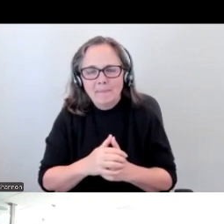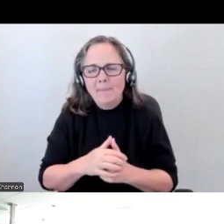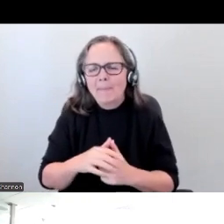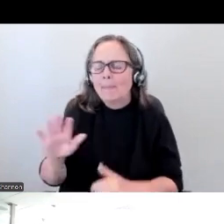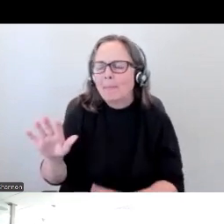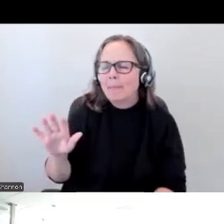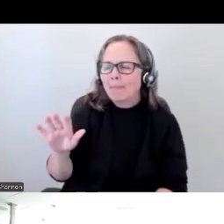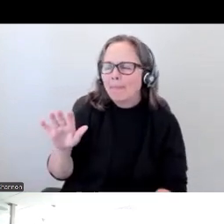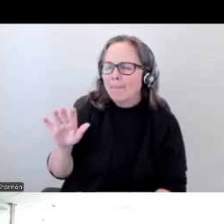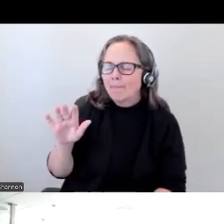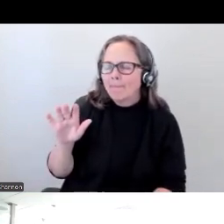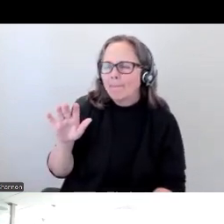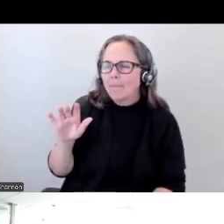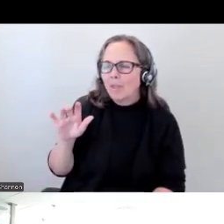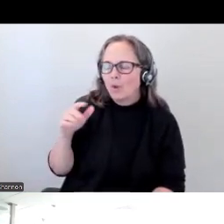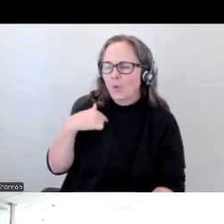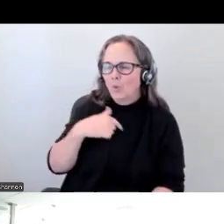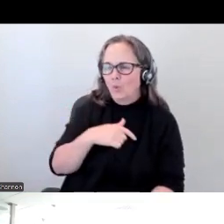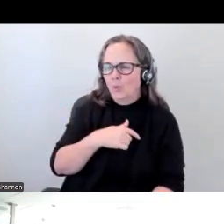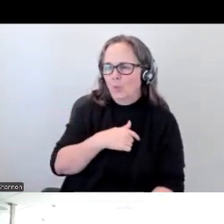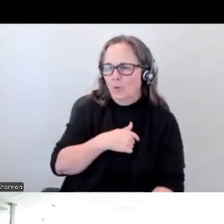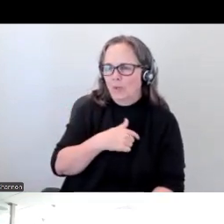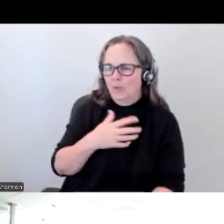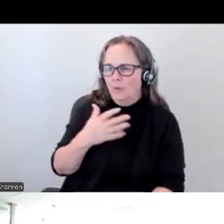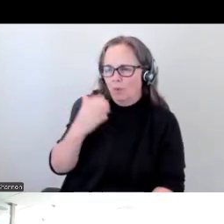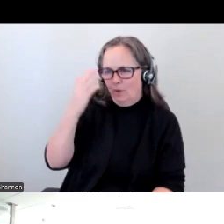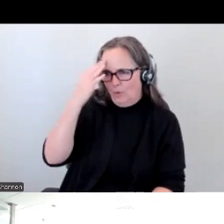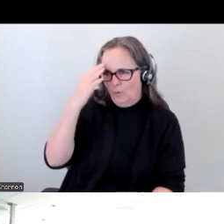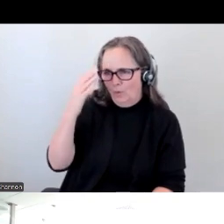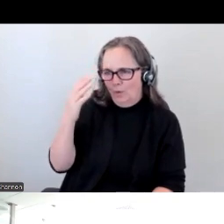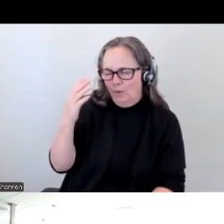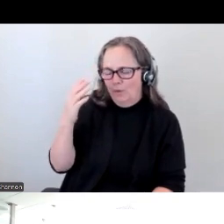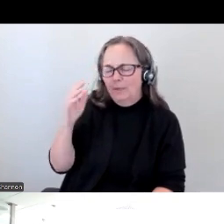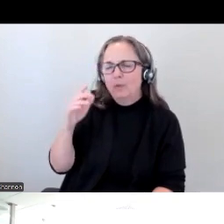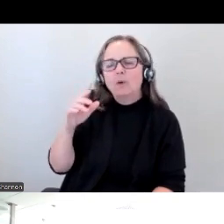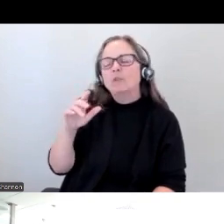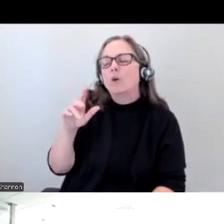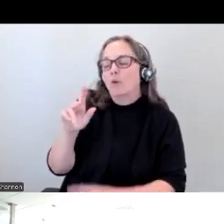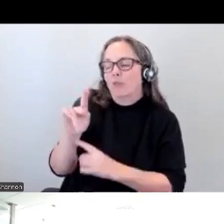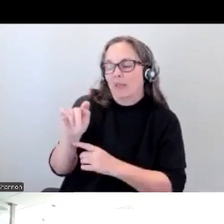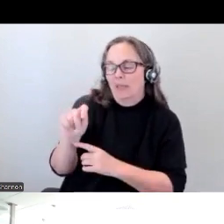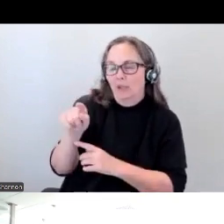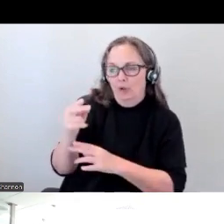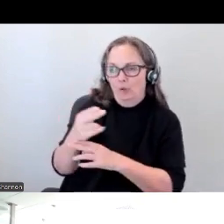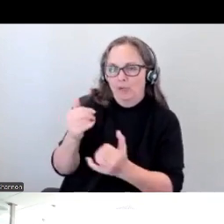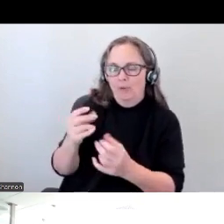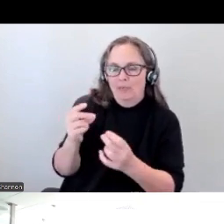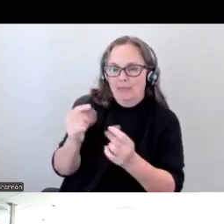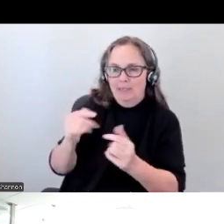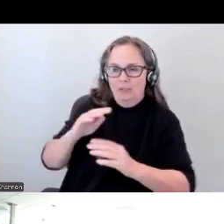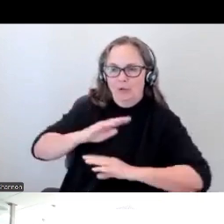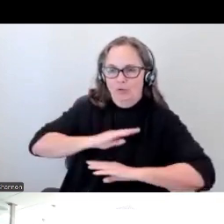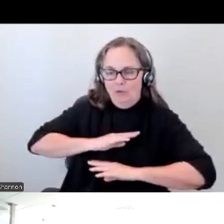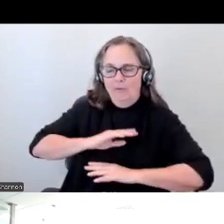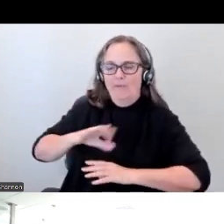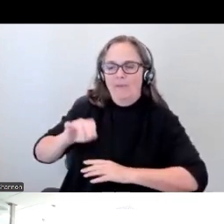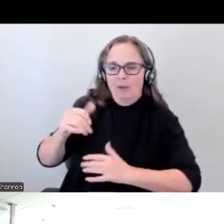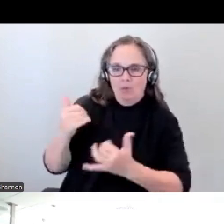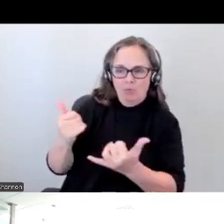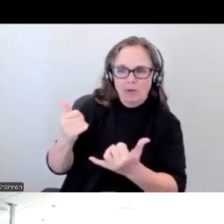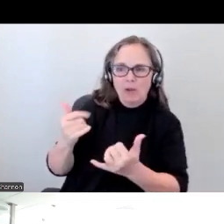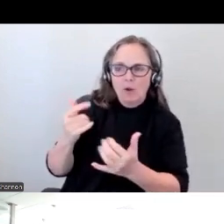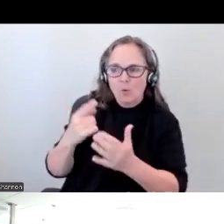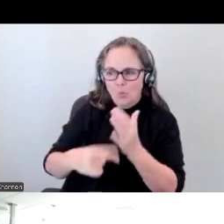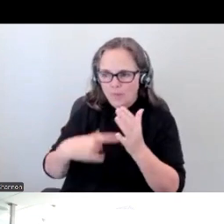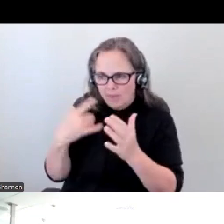this, I guess just as a follow-up, so we know what you're handing out, and it sounds like the one that you're getting is kind of the instant gratification. You can find out right away what it